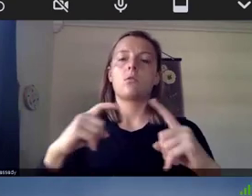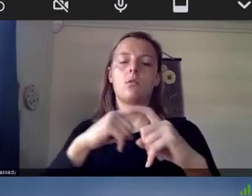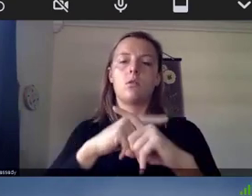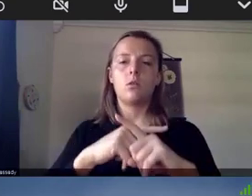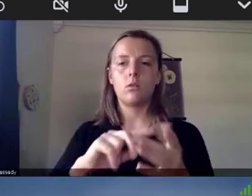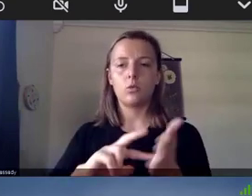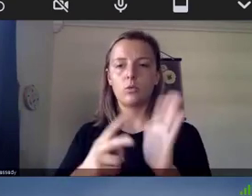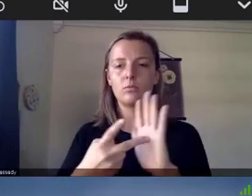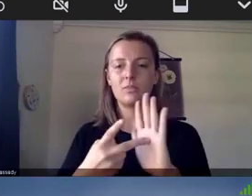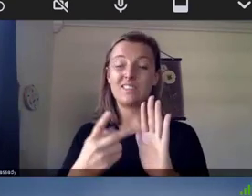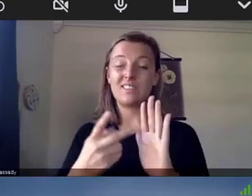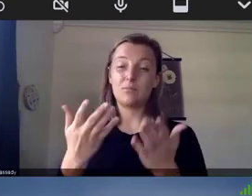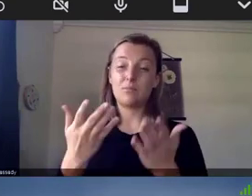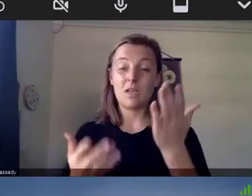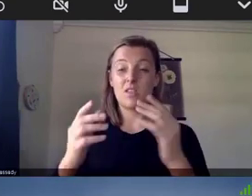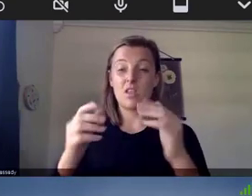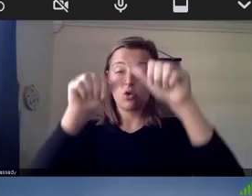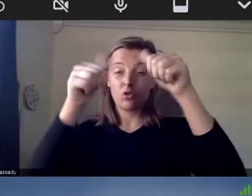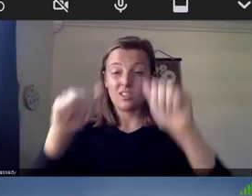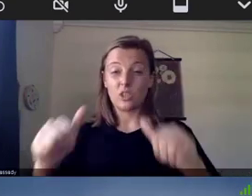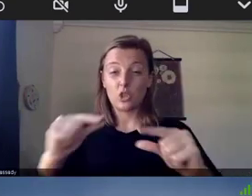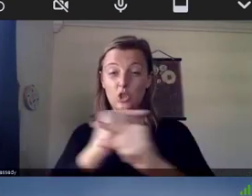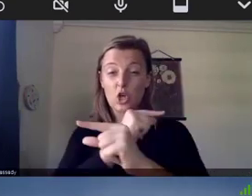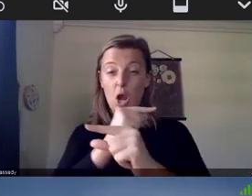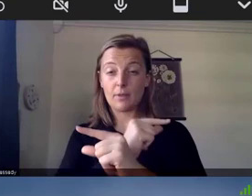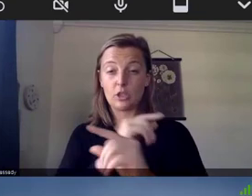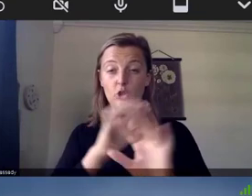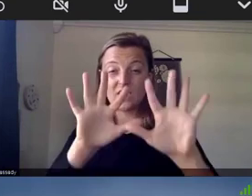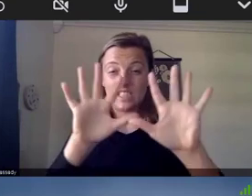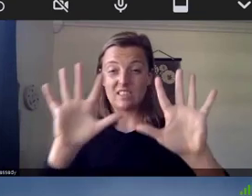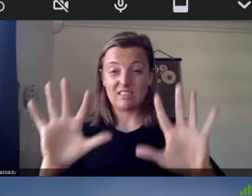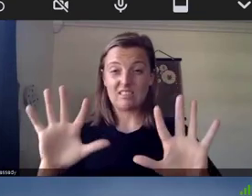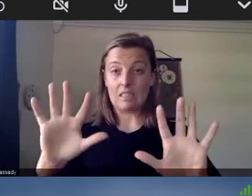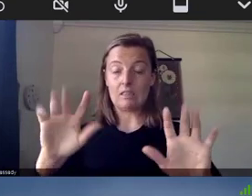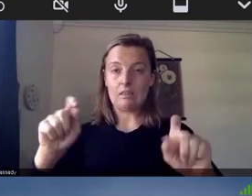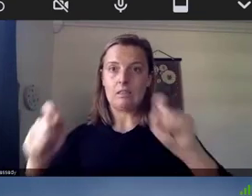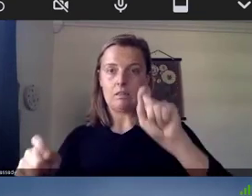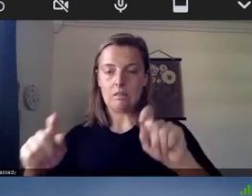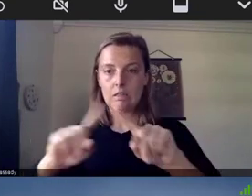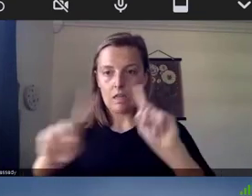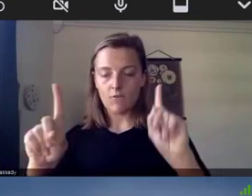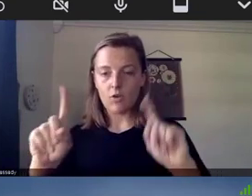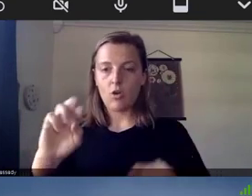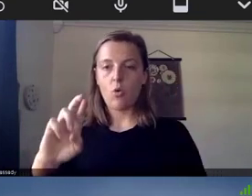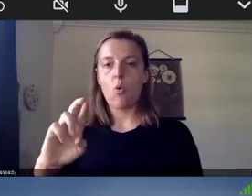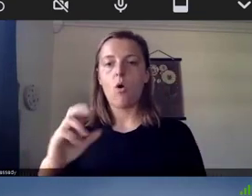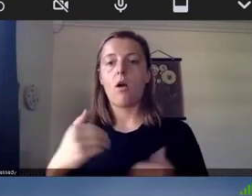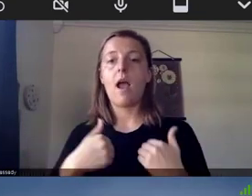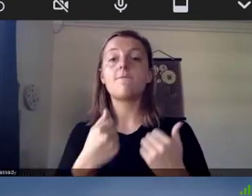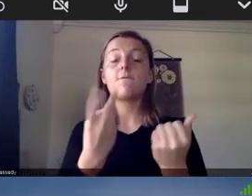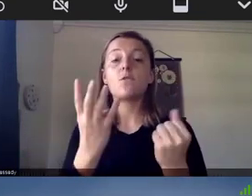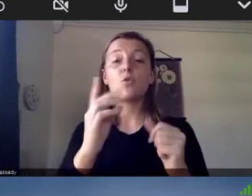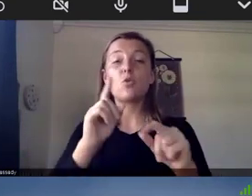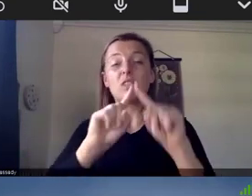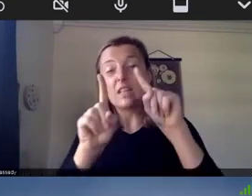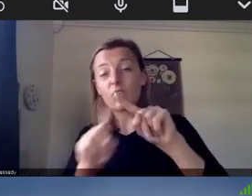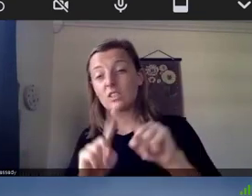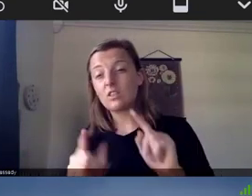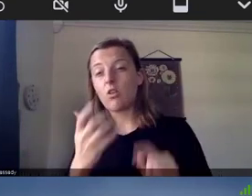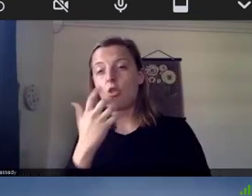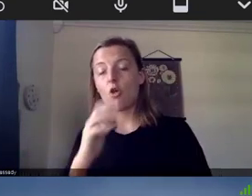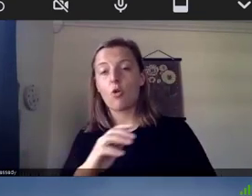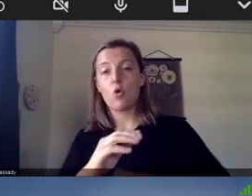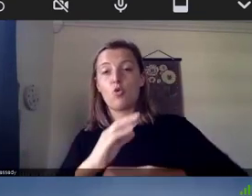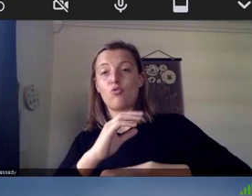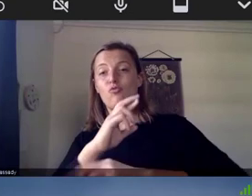there's kind of a chain of different thermal resistances in between the temperatures that we know, we can put those together